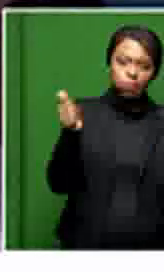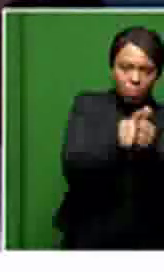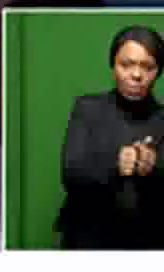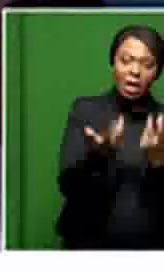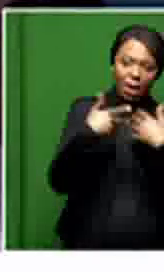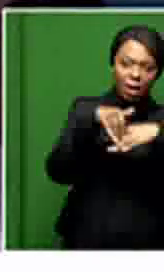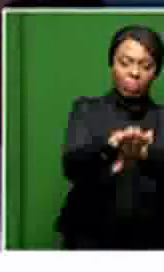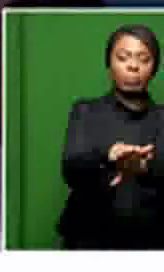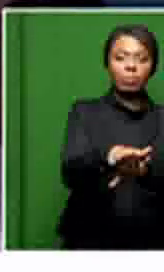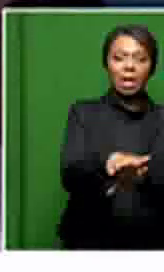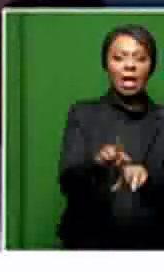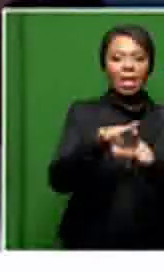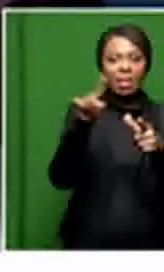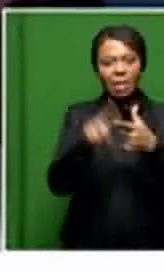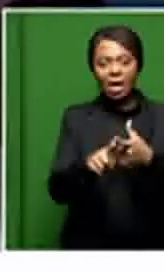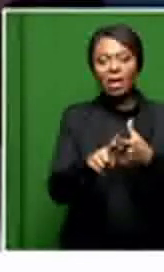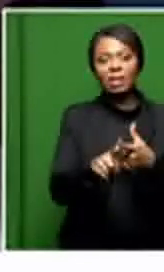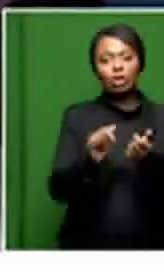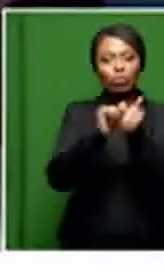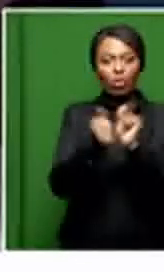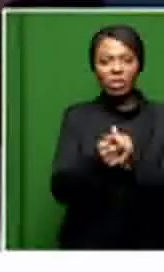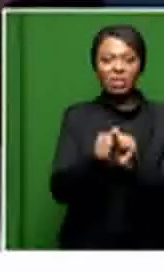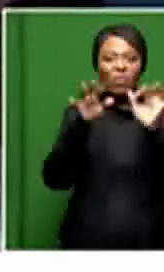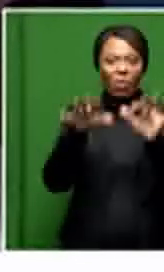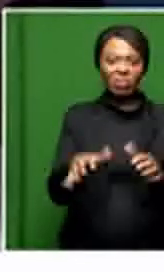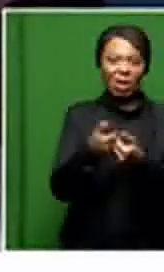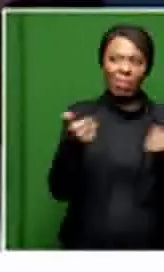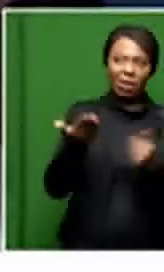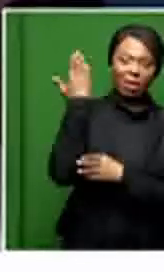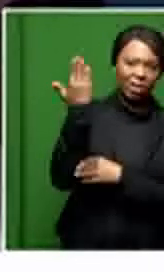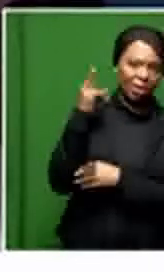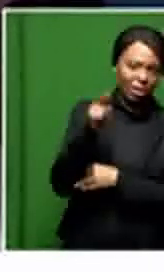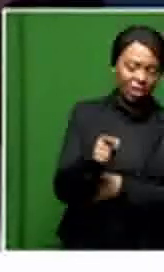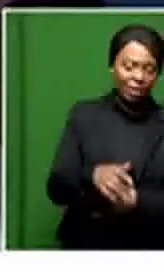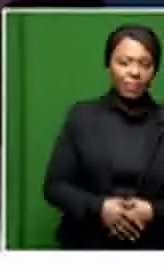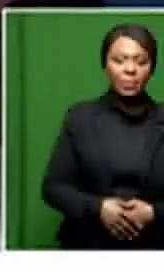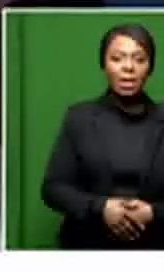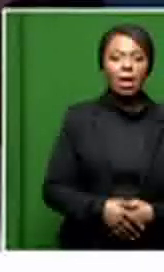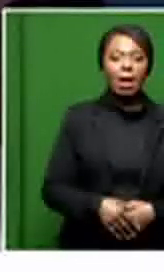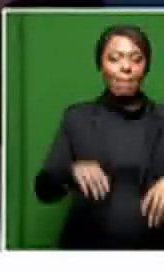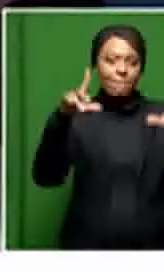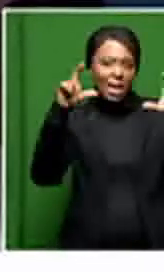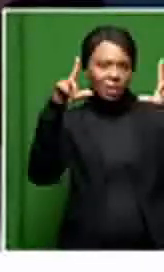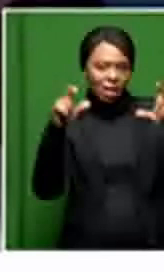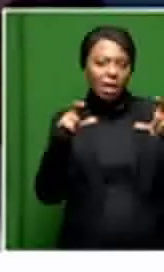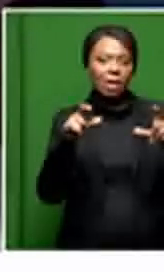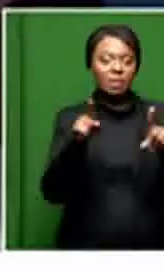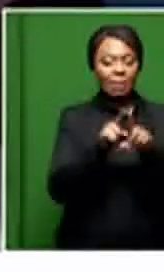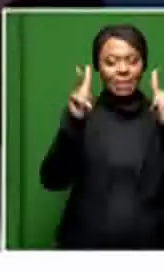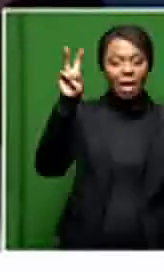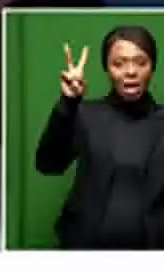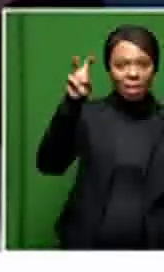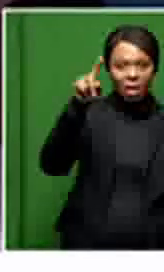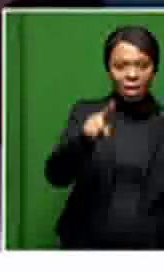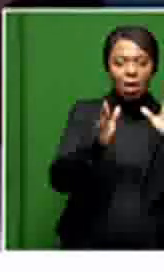sport that reinforces the colonial and apartheid regimes. So from the title of the book, through the photographs, this is a book